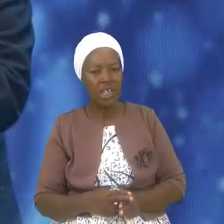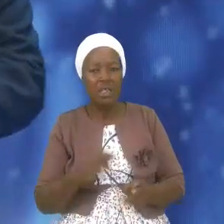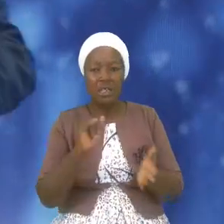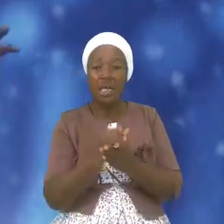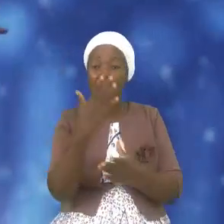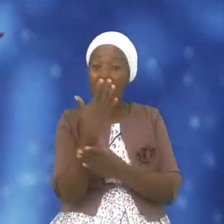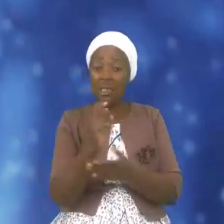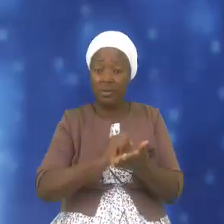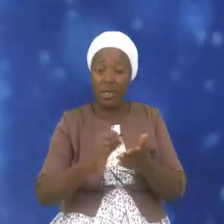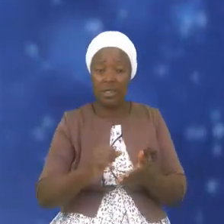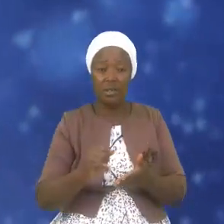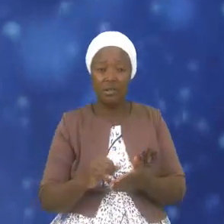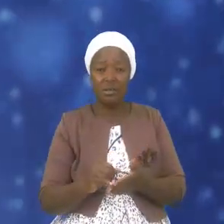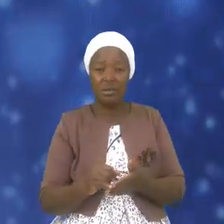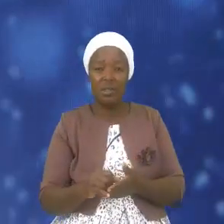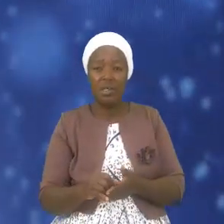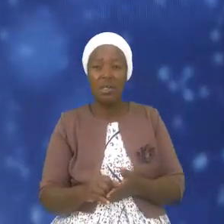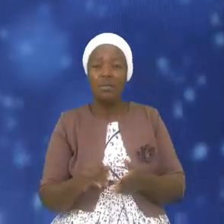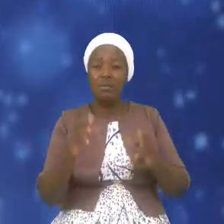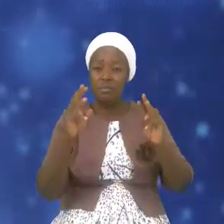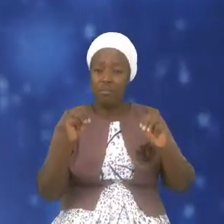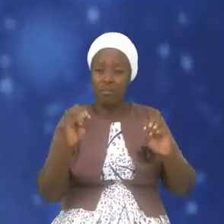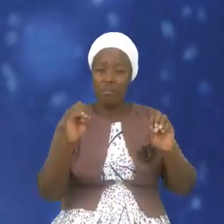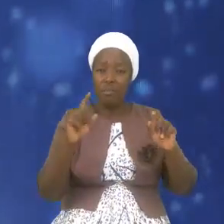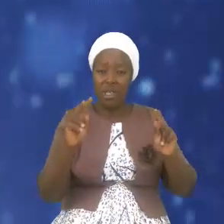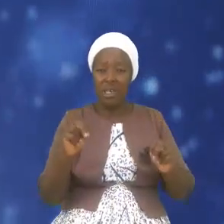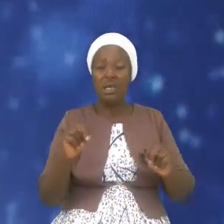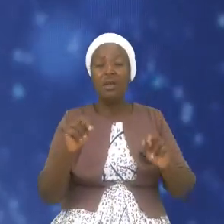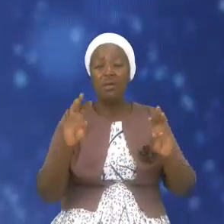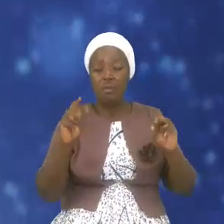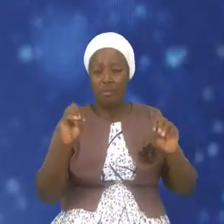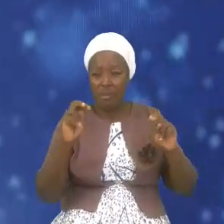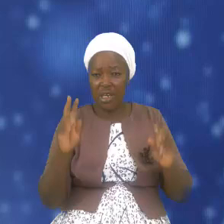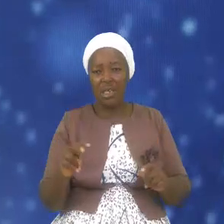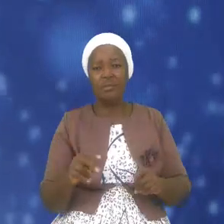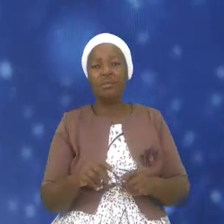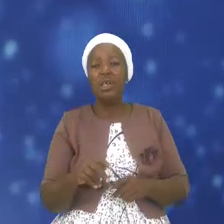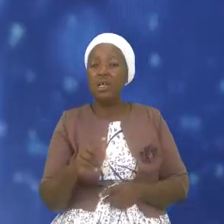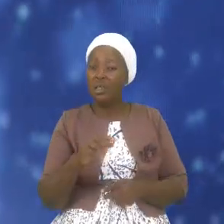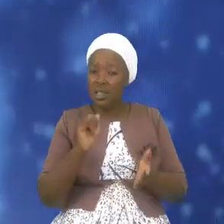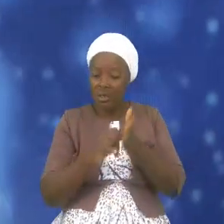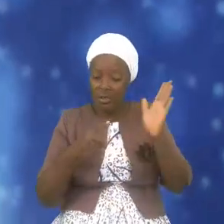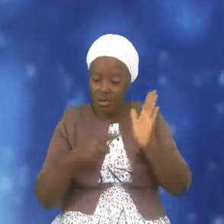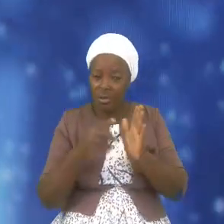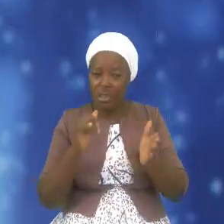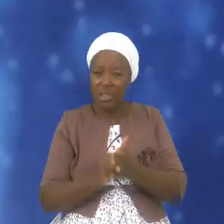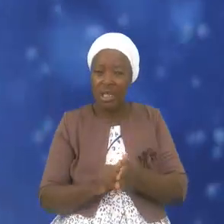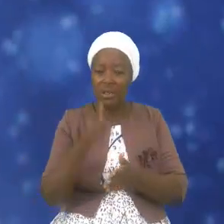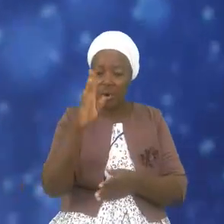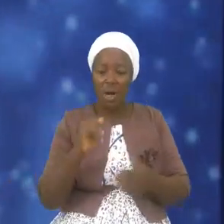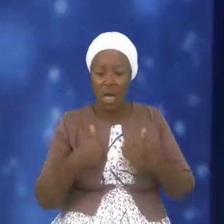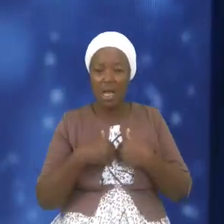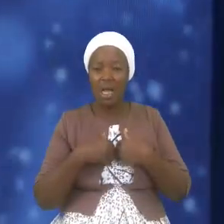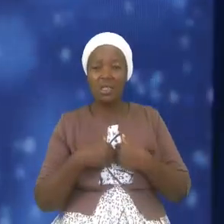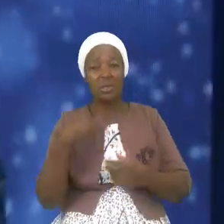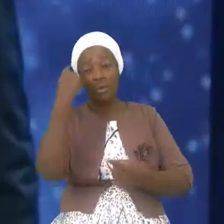perishing, that showed that God had waged Belshazzar and the people there, and they were found